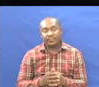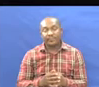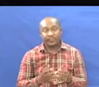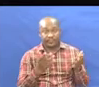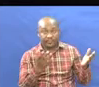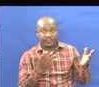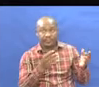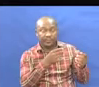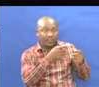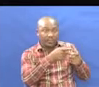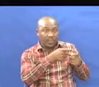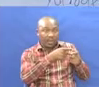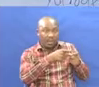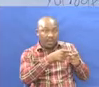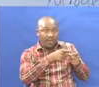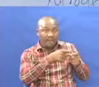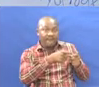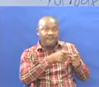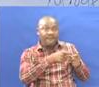This is what you call flat-bottomed flask.